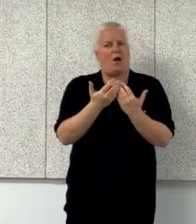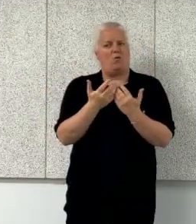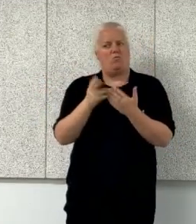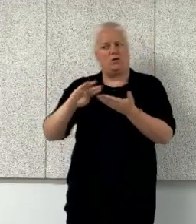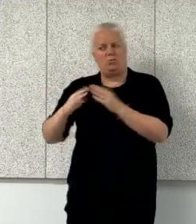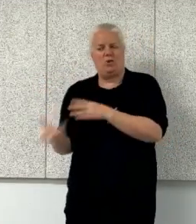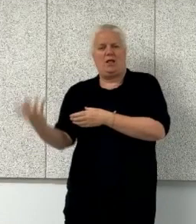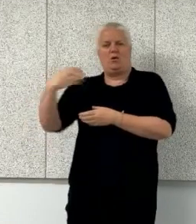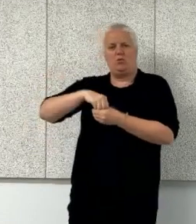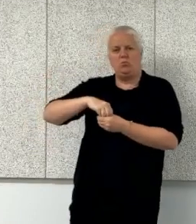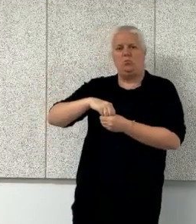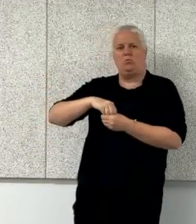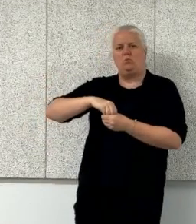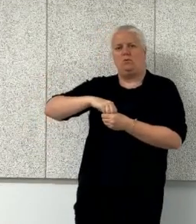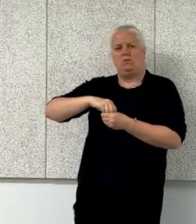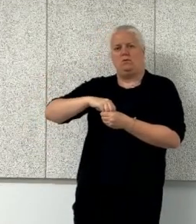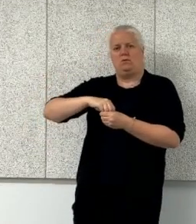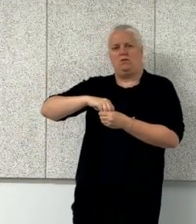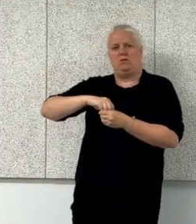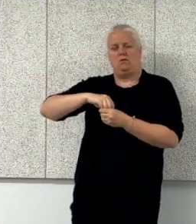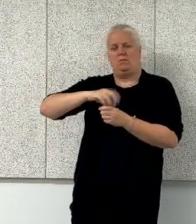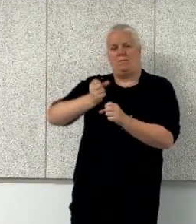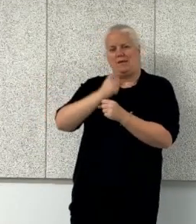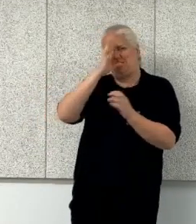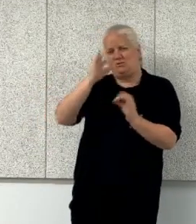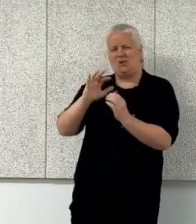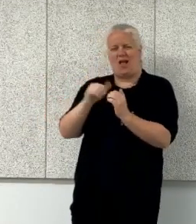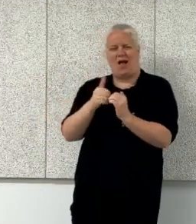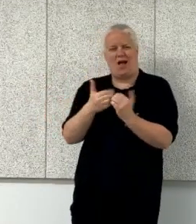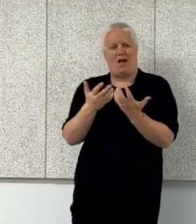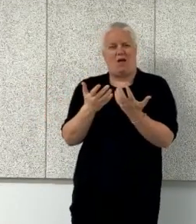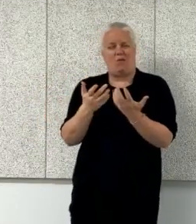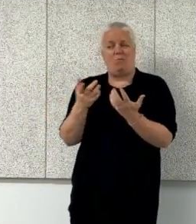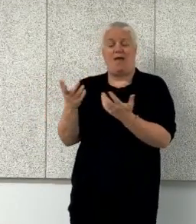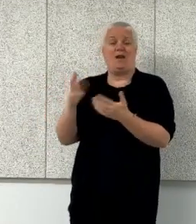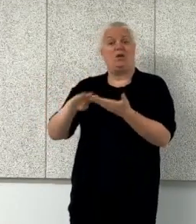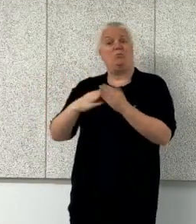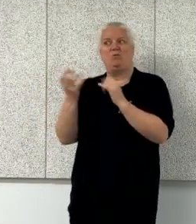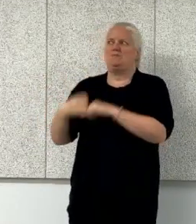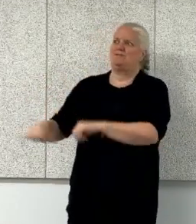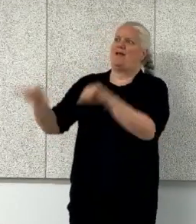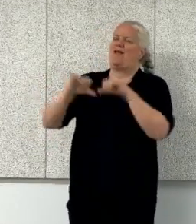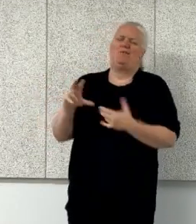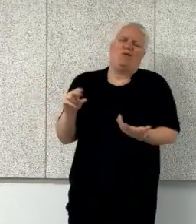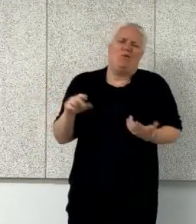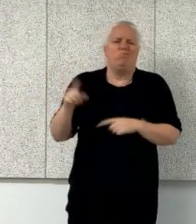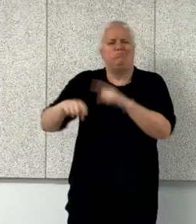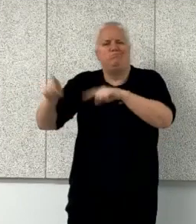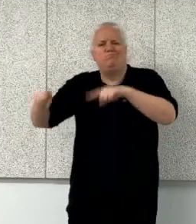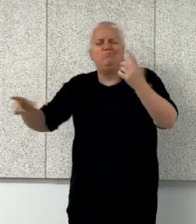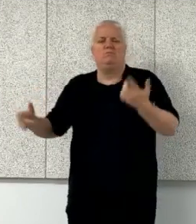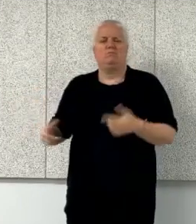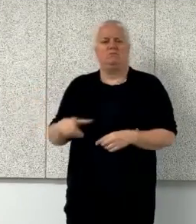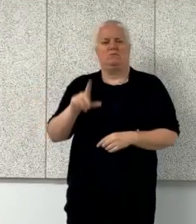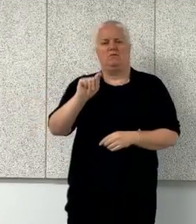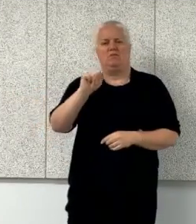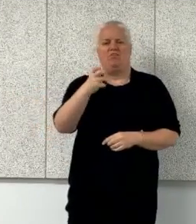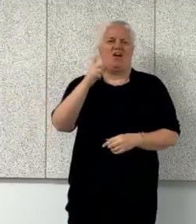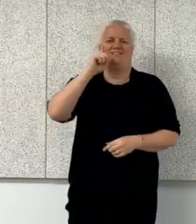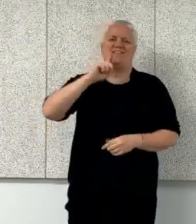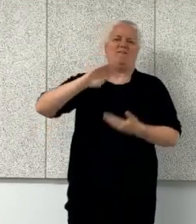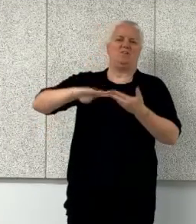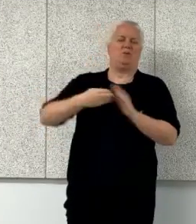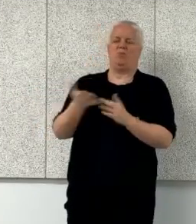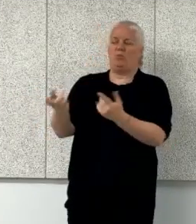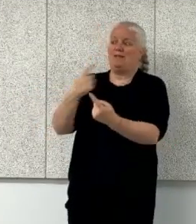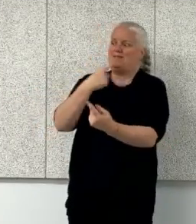how do we get people to, you know, and it's not a homogeneous community. It's not like I go, oh, deaf community, tell me what you want,